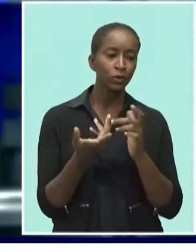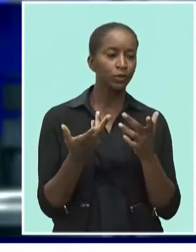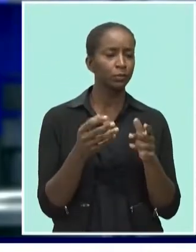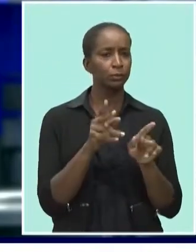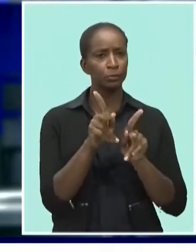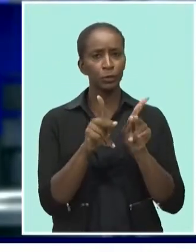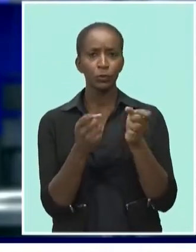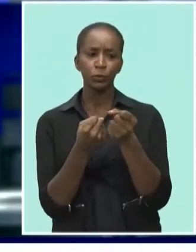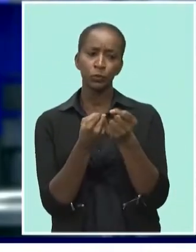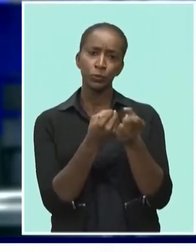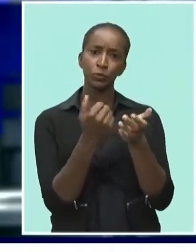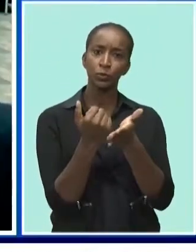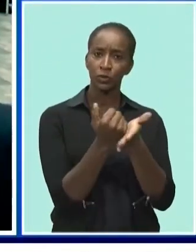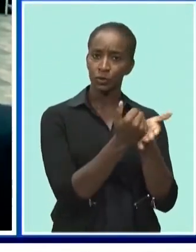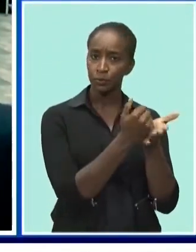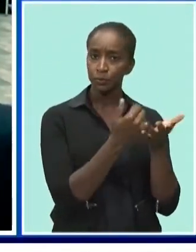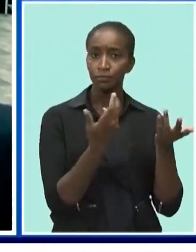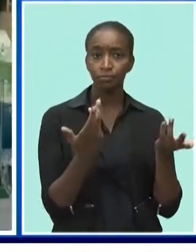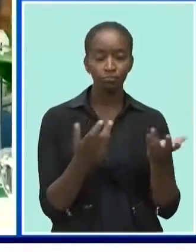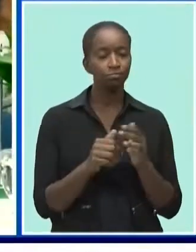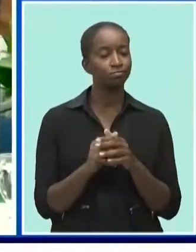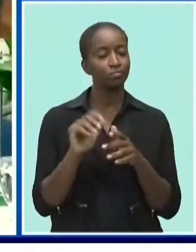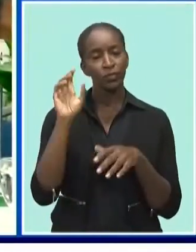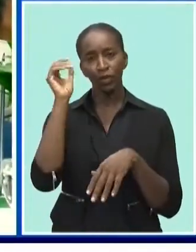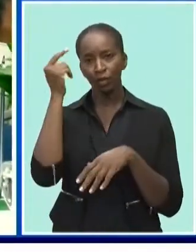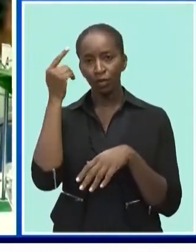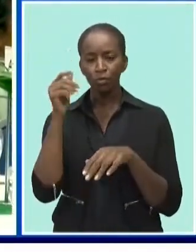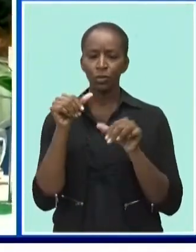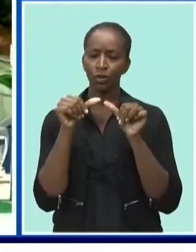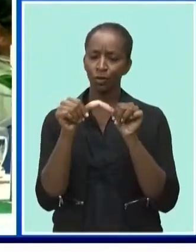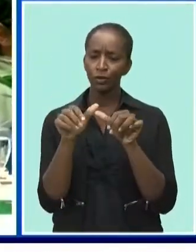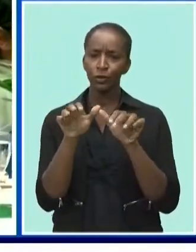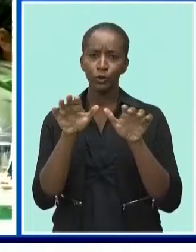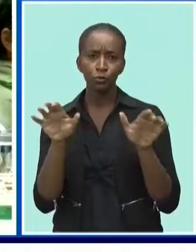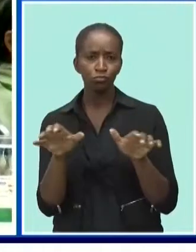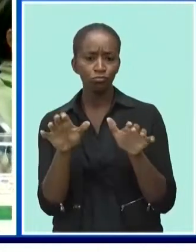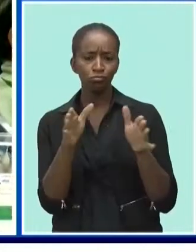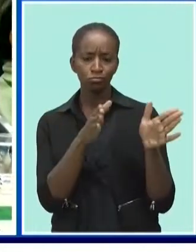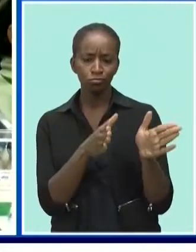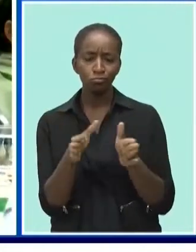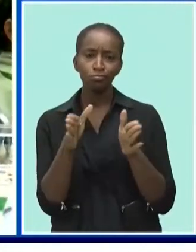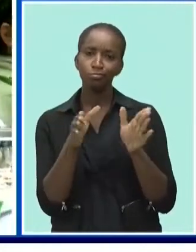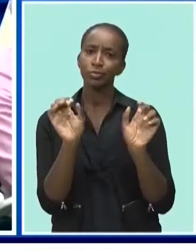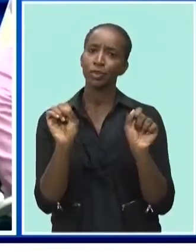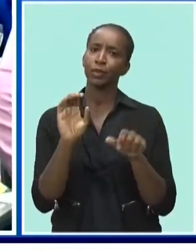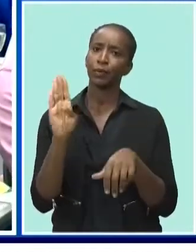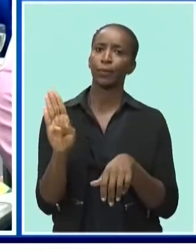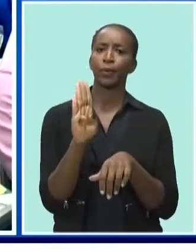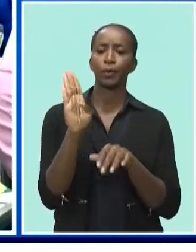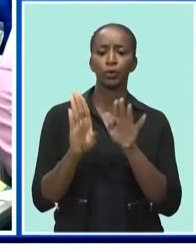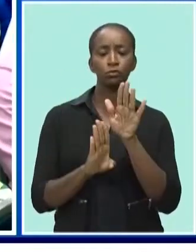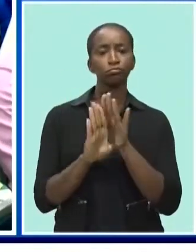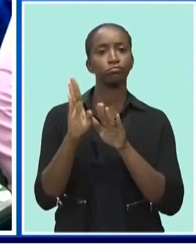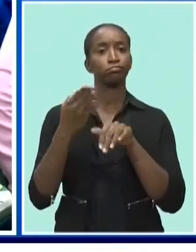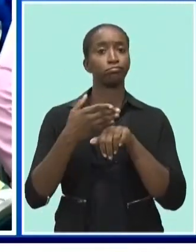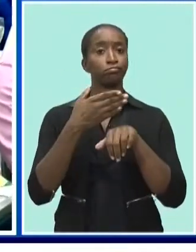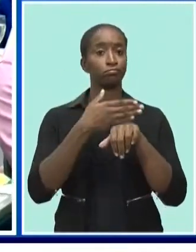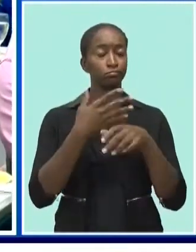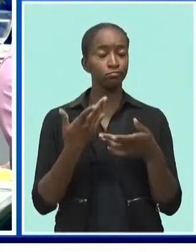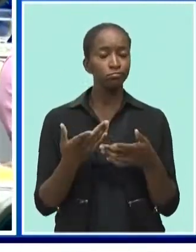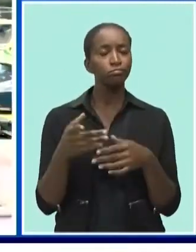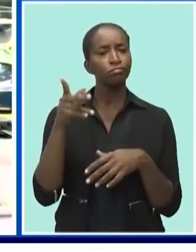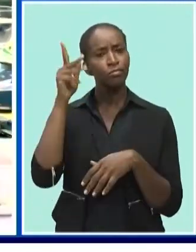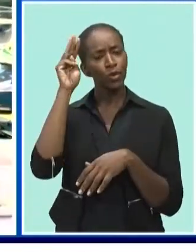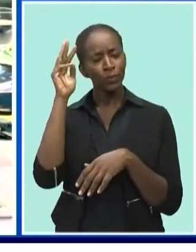says, the groundwork is constantly being laid to give Barbados the anchor it needs to prosper. But she believes if employers and workers in the public